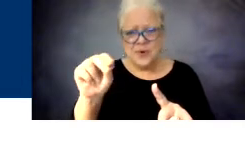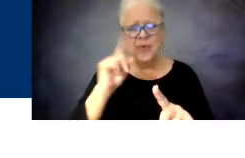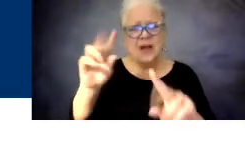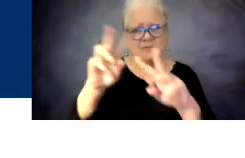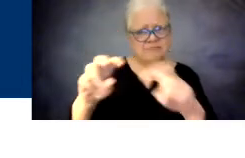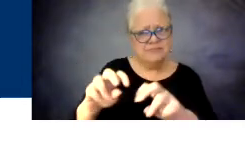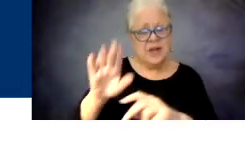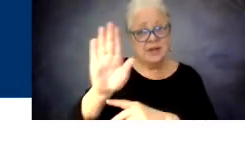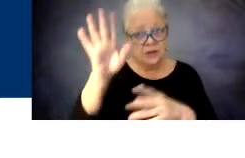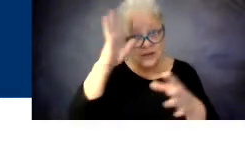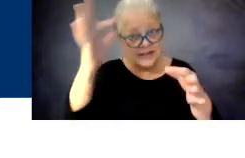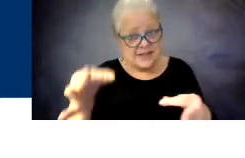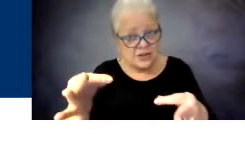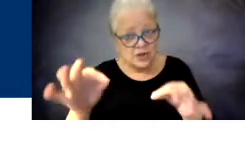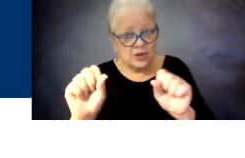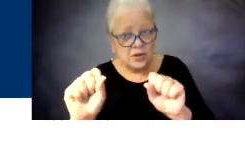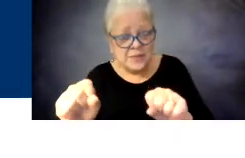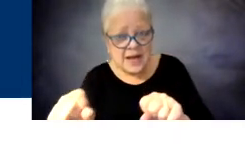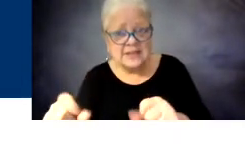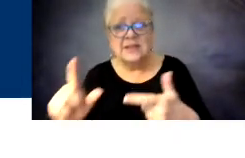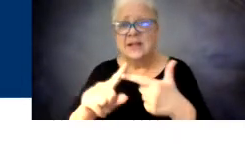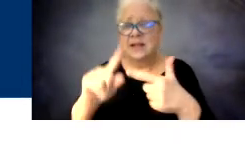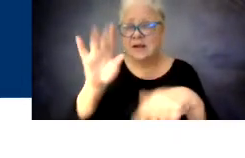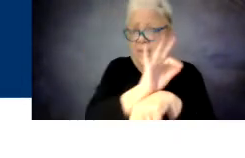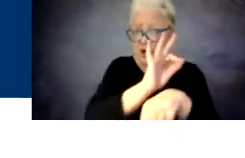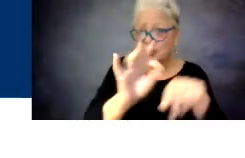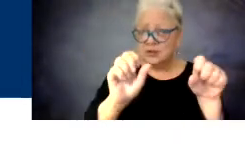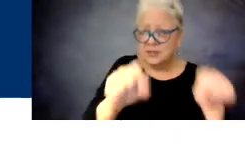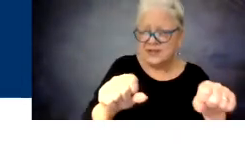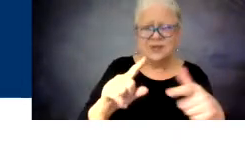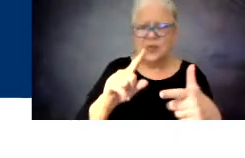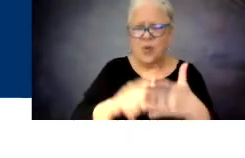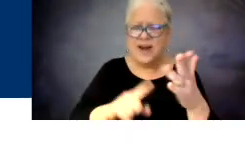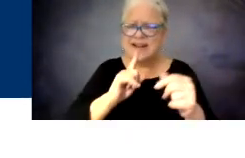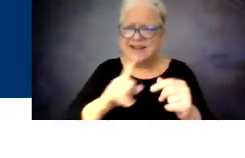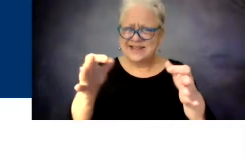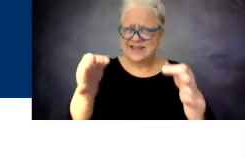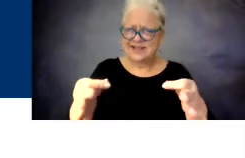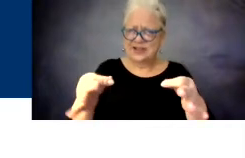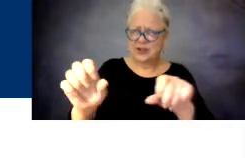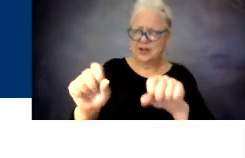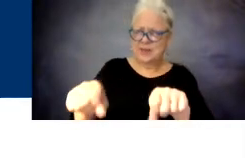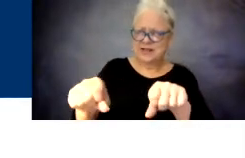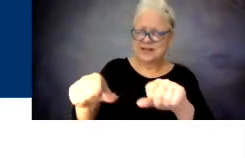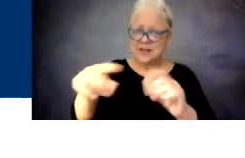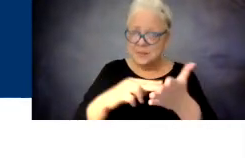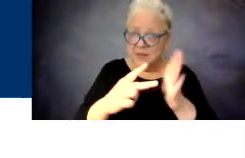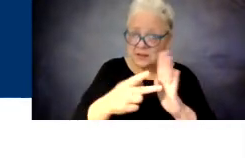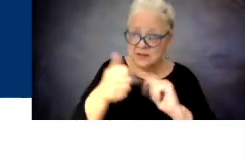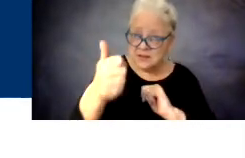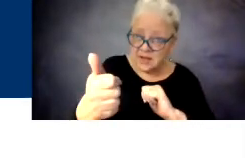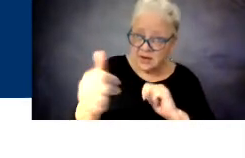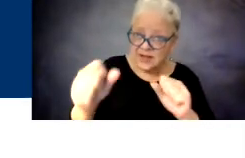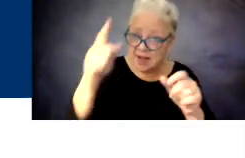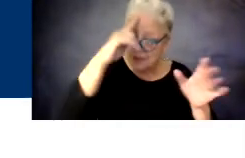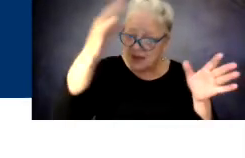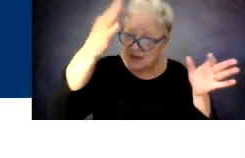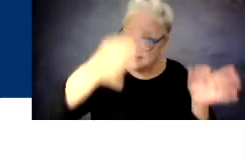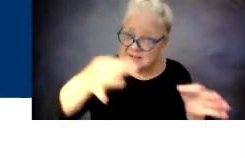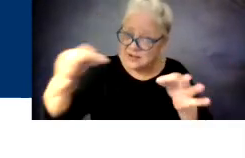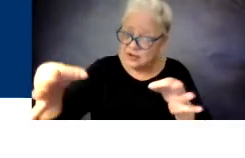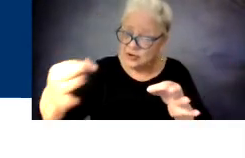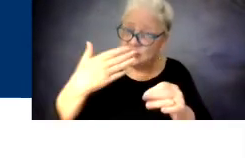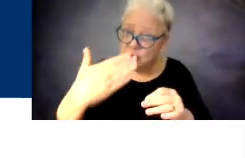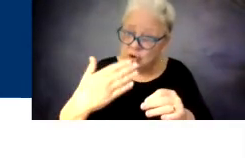capacity. When we talk about what is decisional capacity, can they make those decisions? Do they understand them?